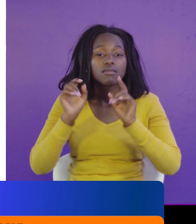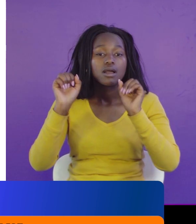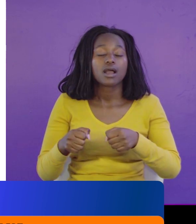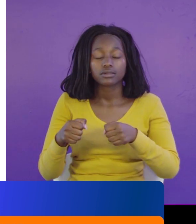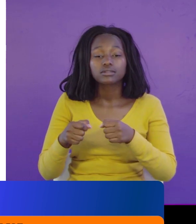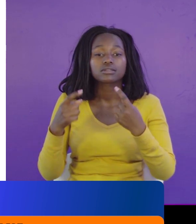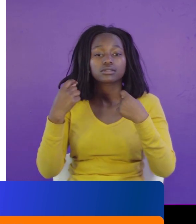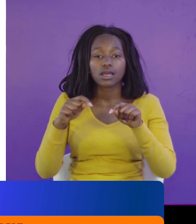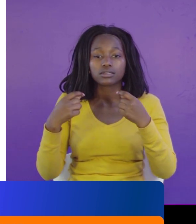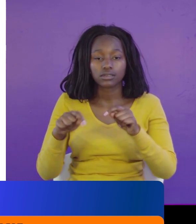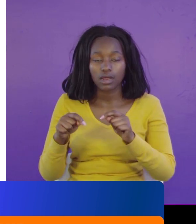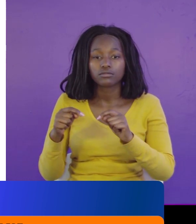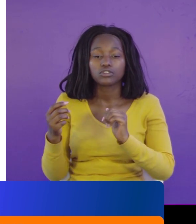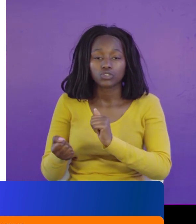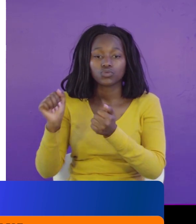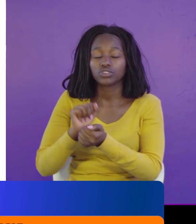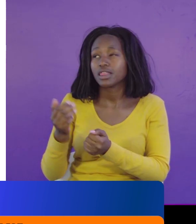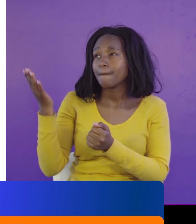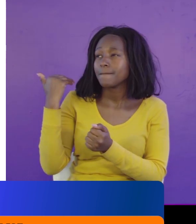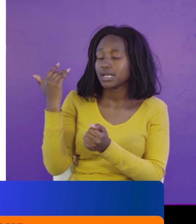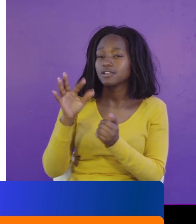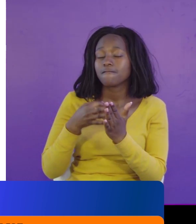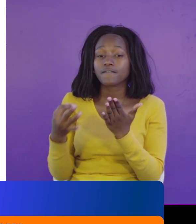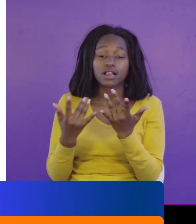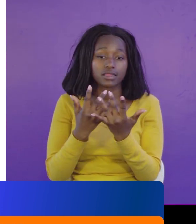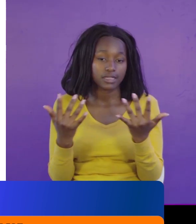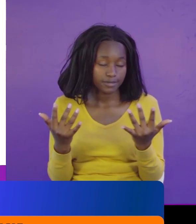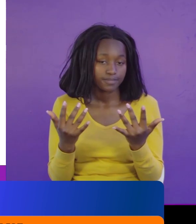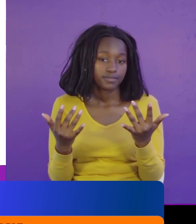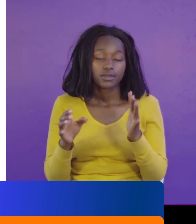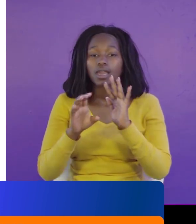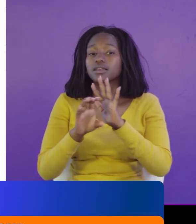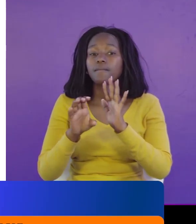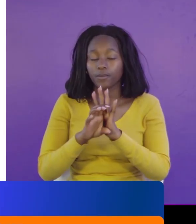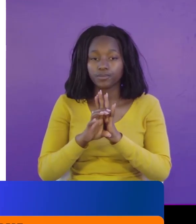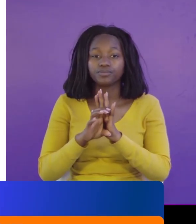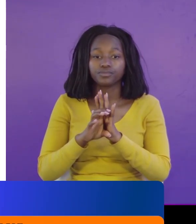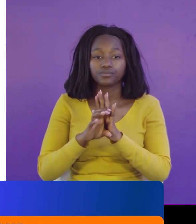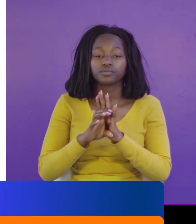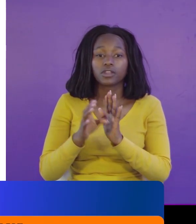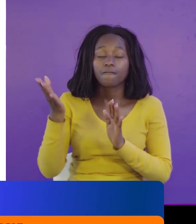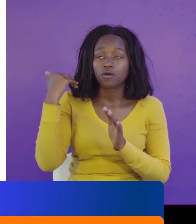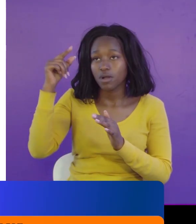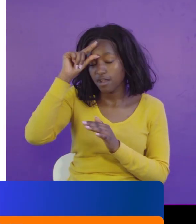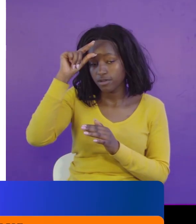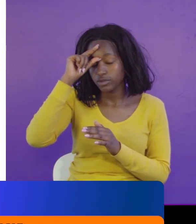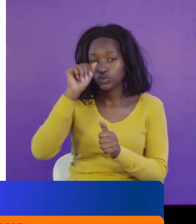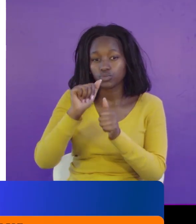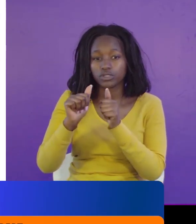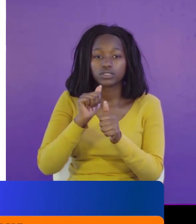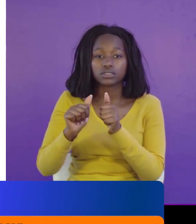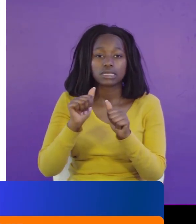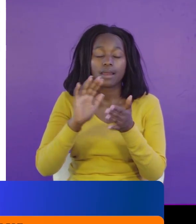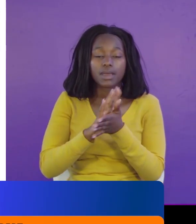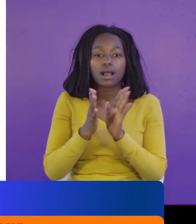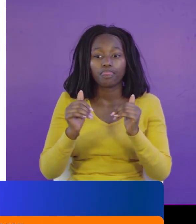attempts, including one fronted by former government that was scaffolded by the Supreme